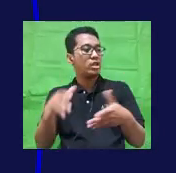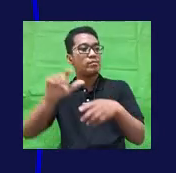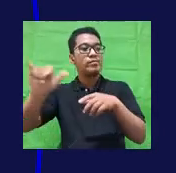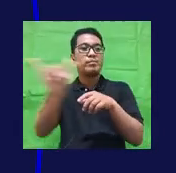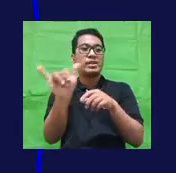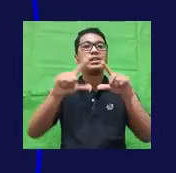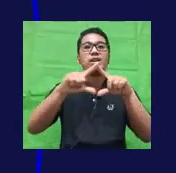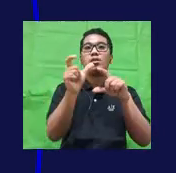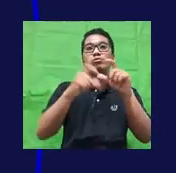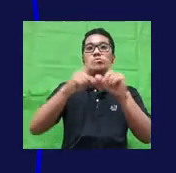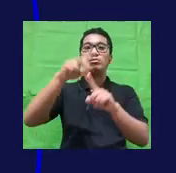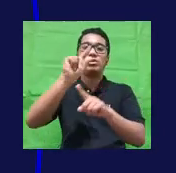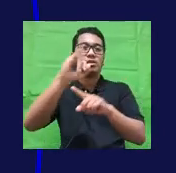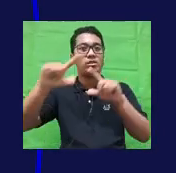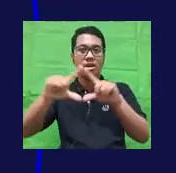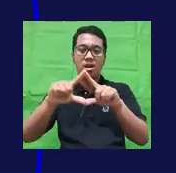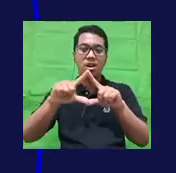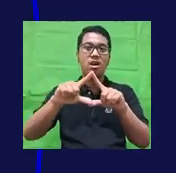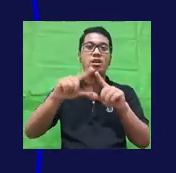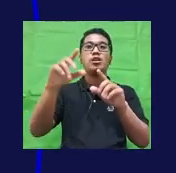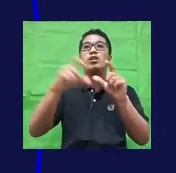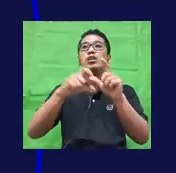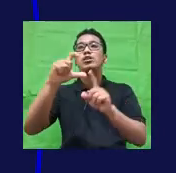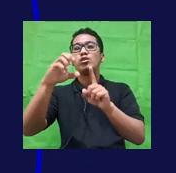Arab Emirates, and Indonesia as well.